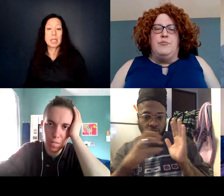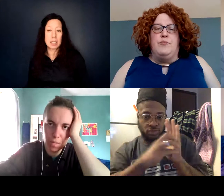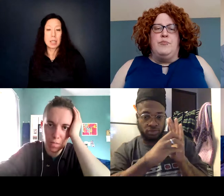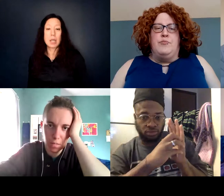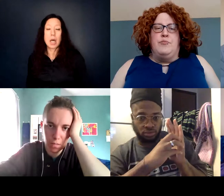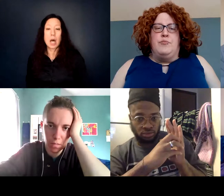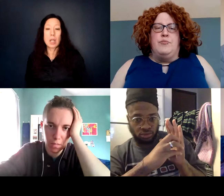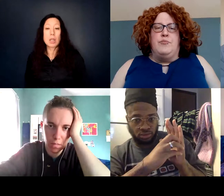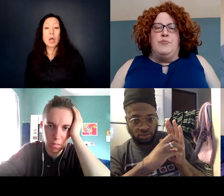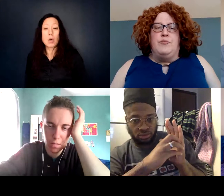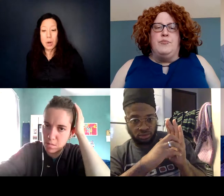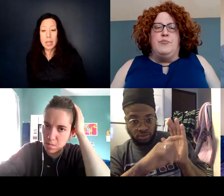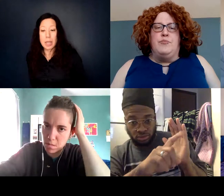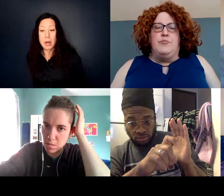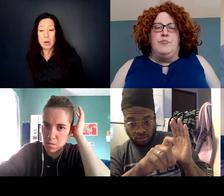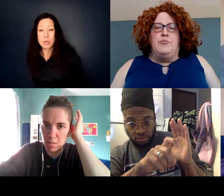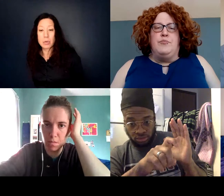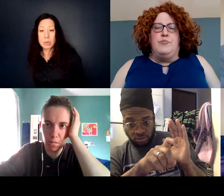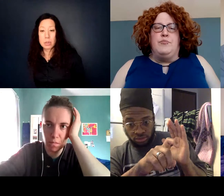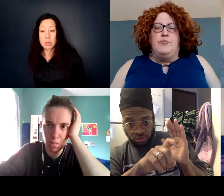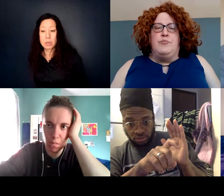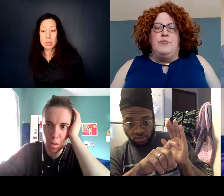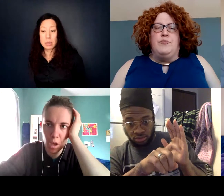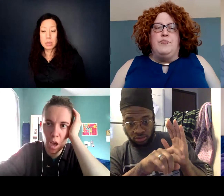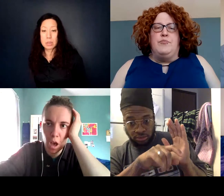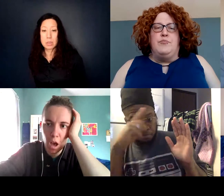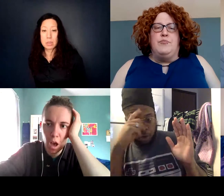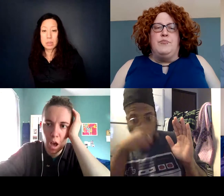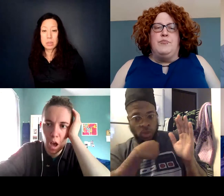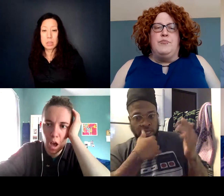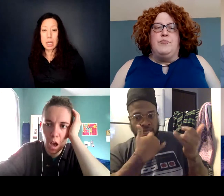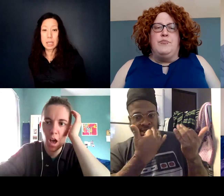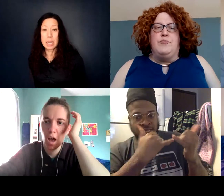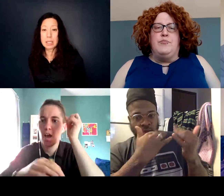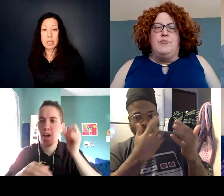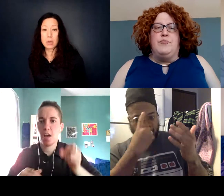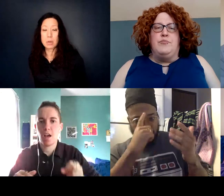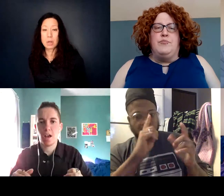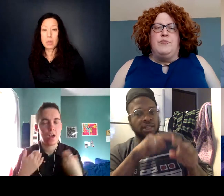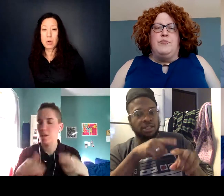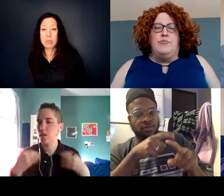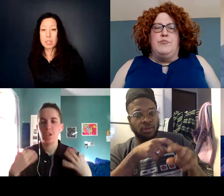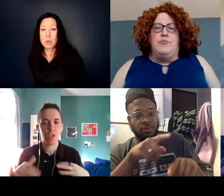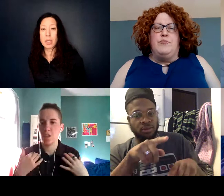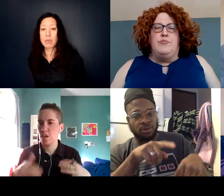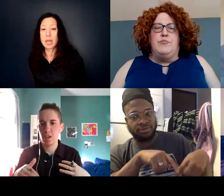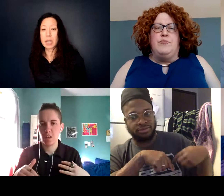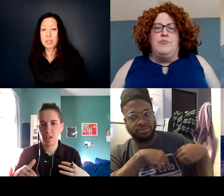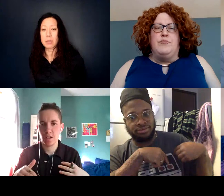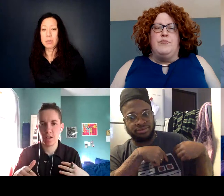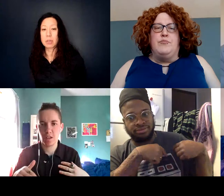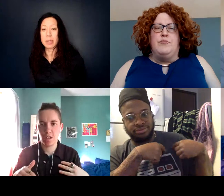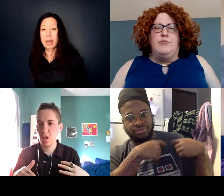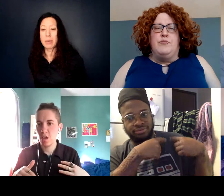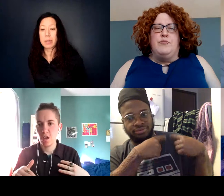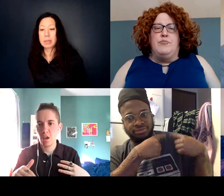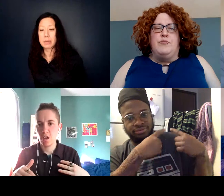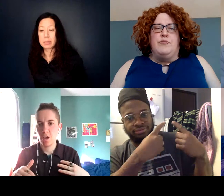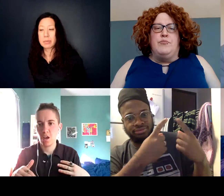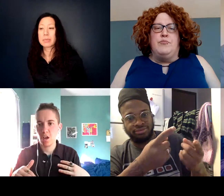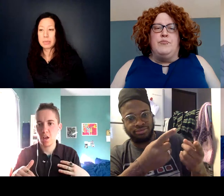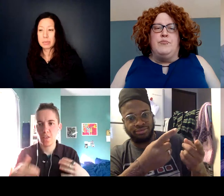put a logo on there. Is that the case? I don't know. I'm still waiting for an answer from you